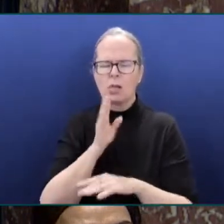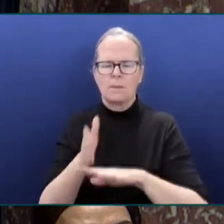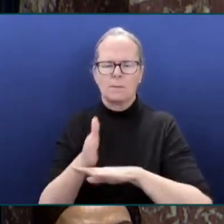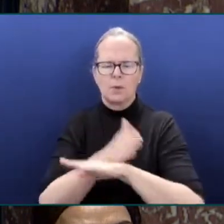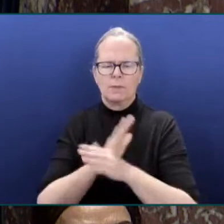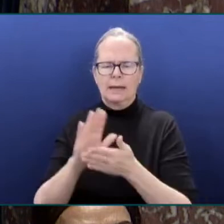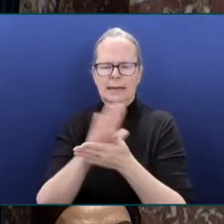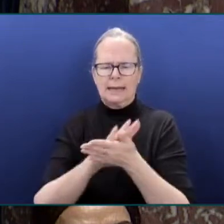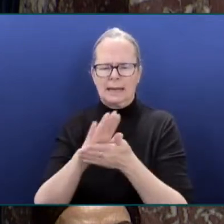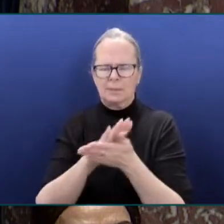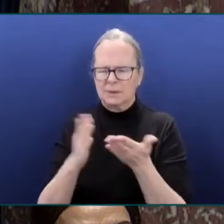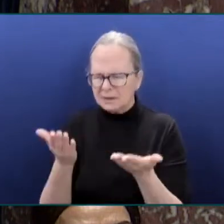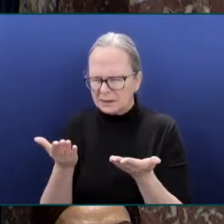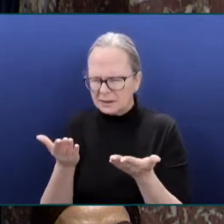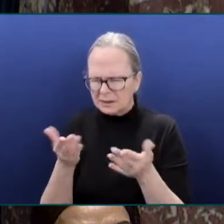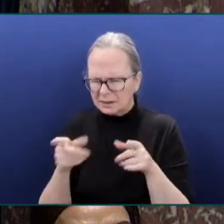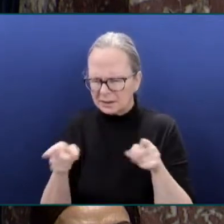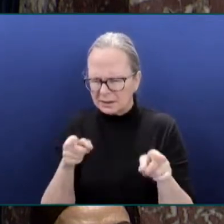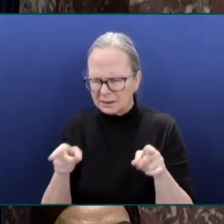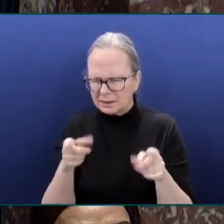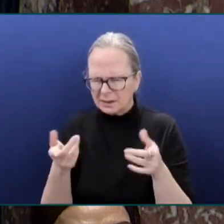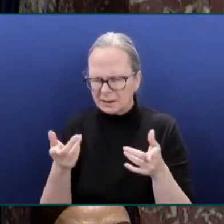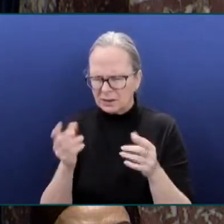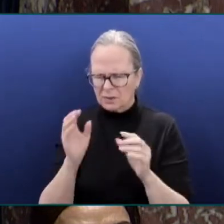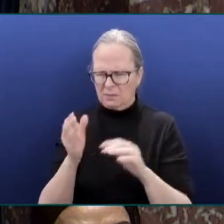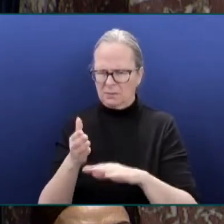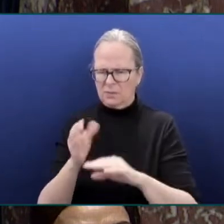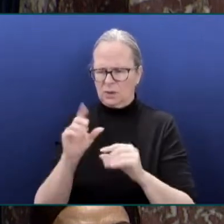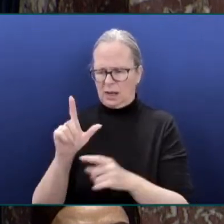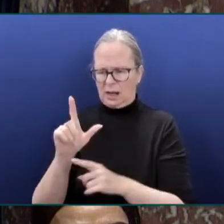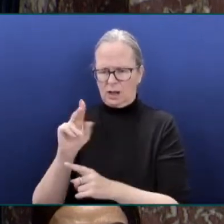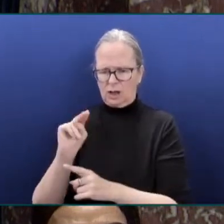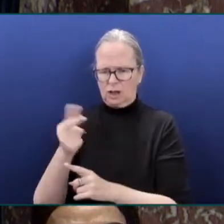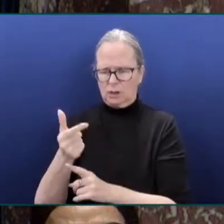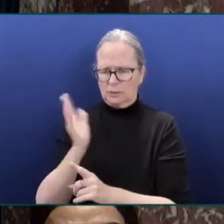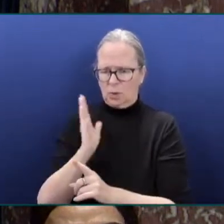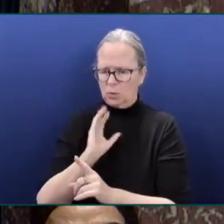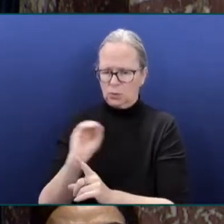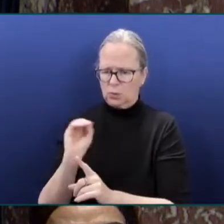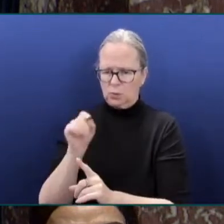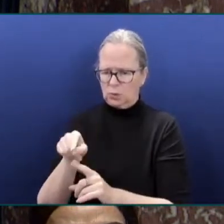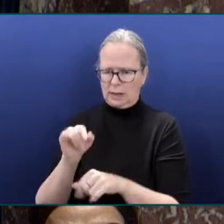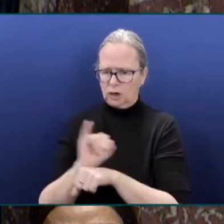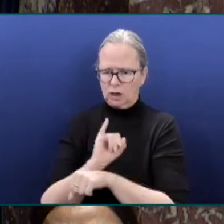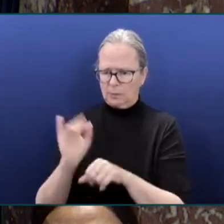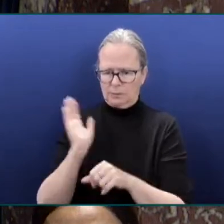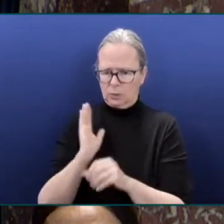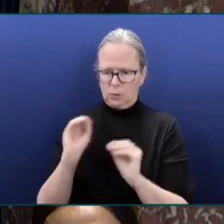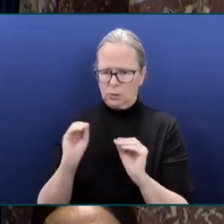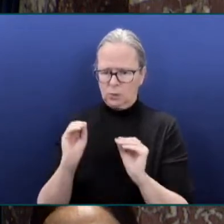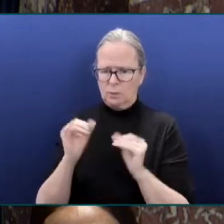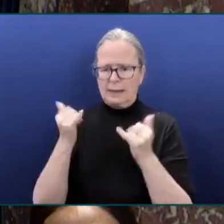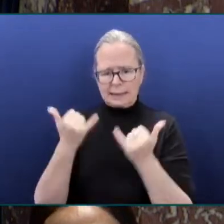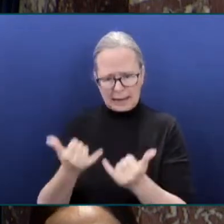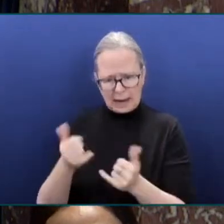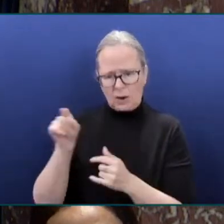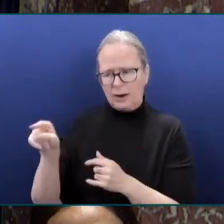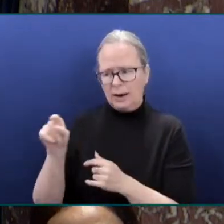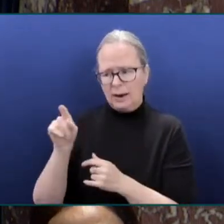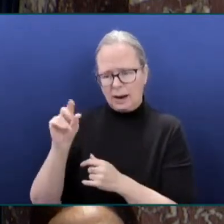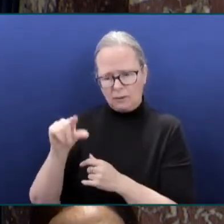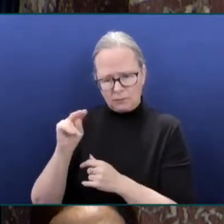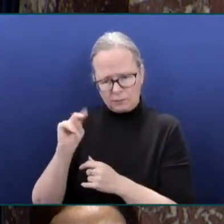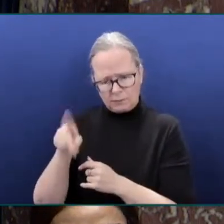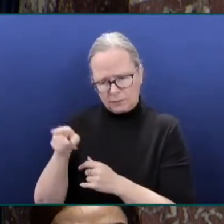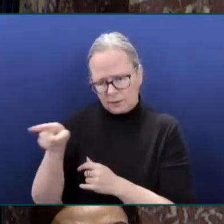this BC NDP government created and subsidized it. And the best way to deal with emissions, as we all know, Mr. Speaker, is